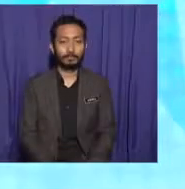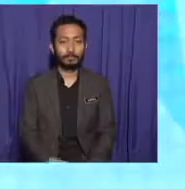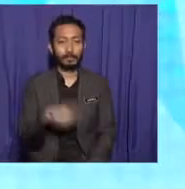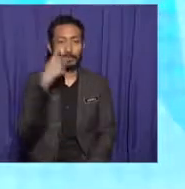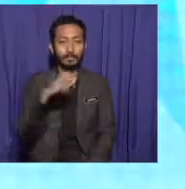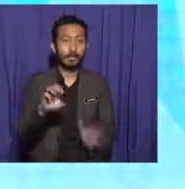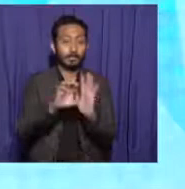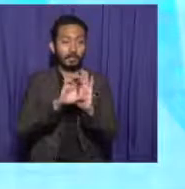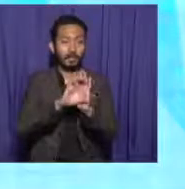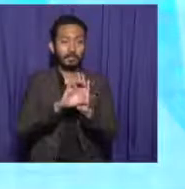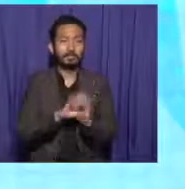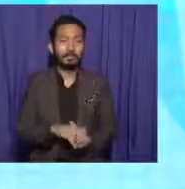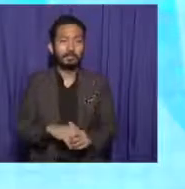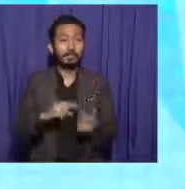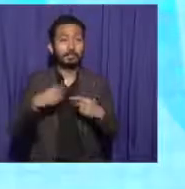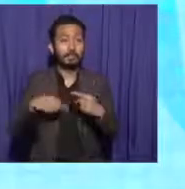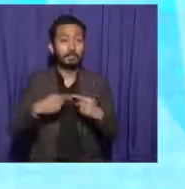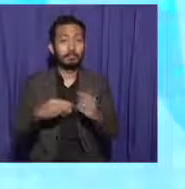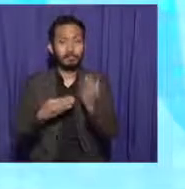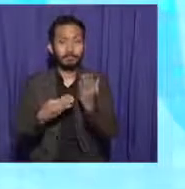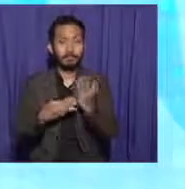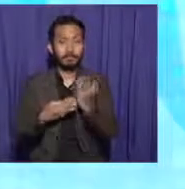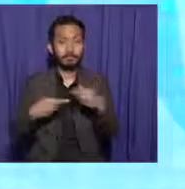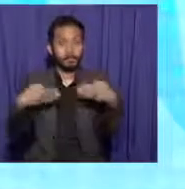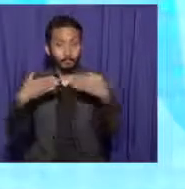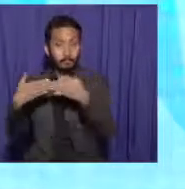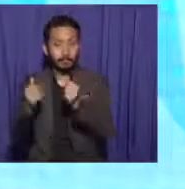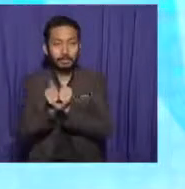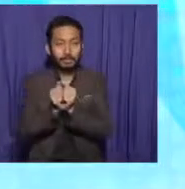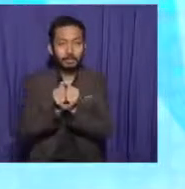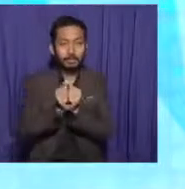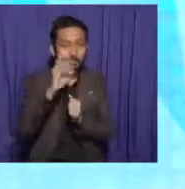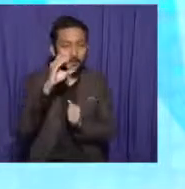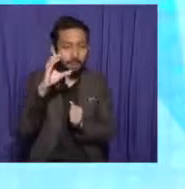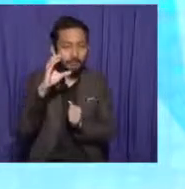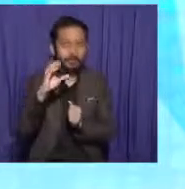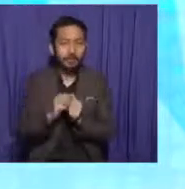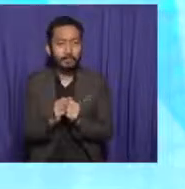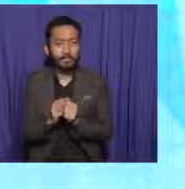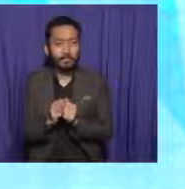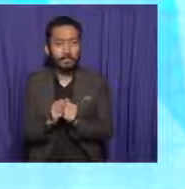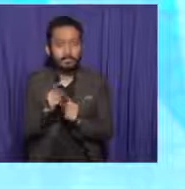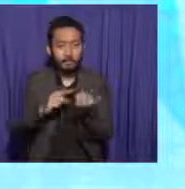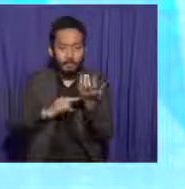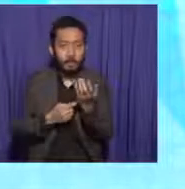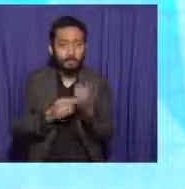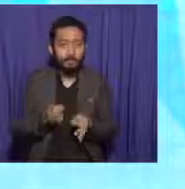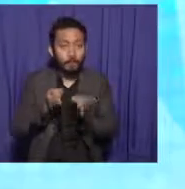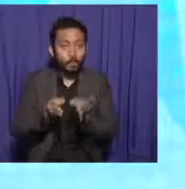For example, when a battery is connected to a DC motor, it begins to flow in a single